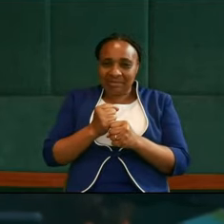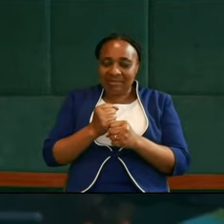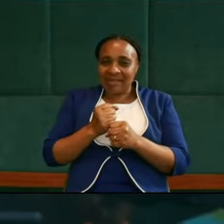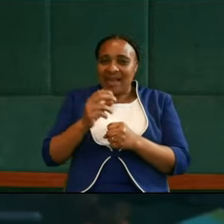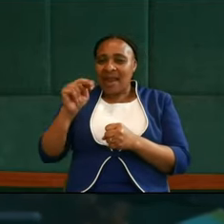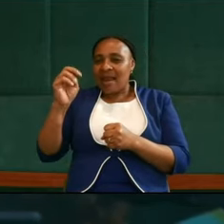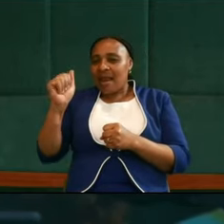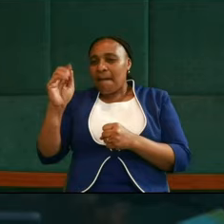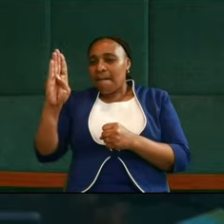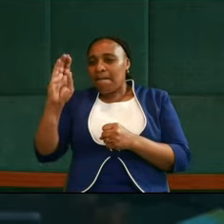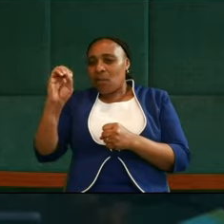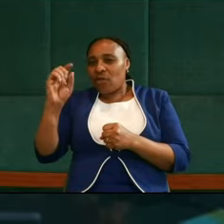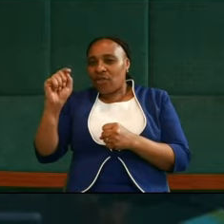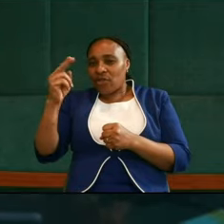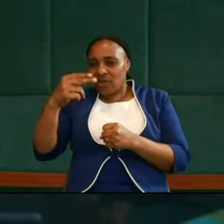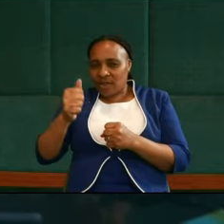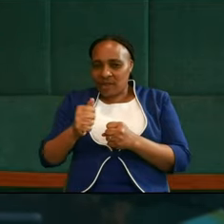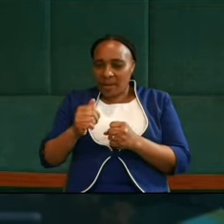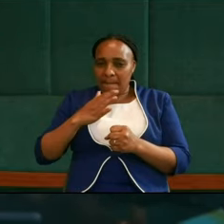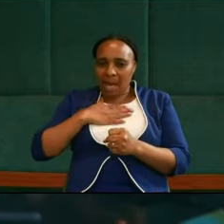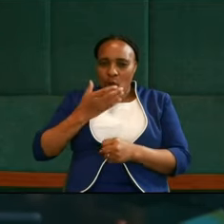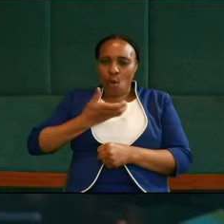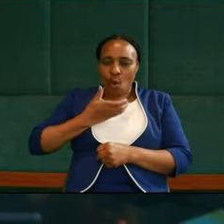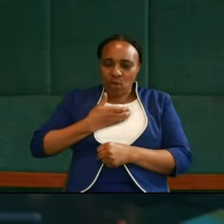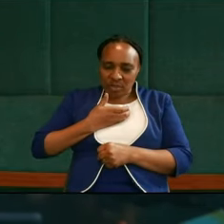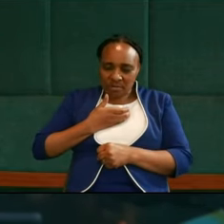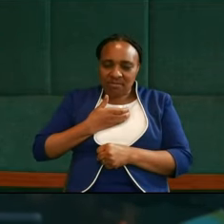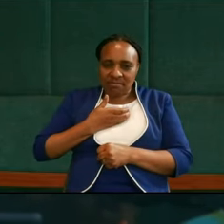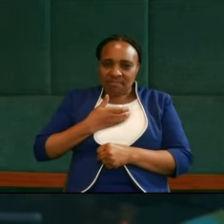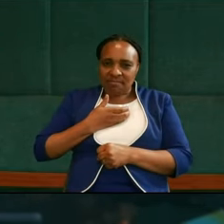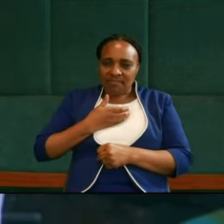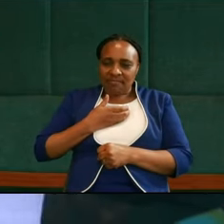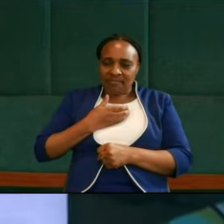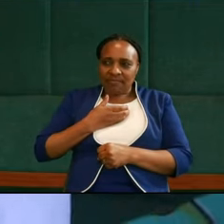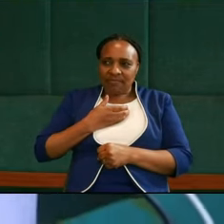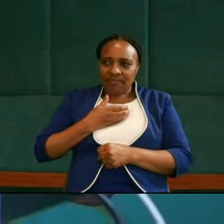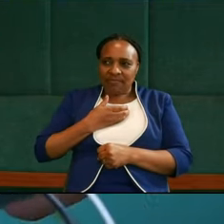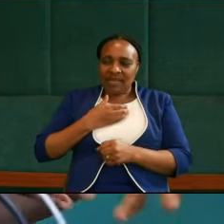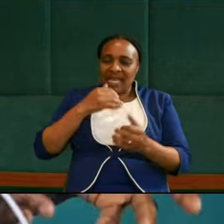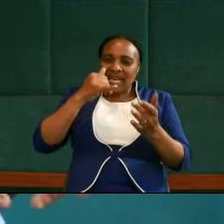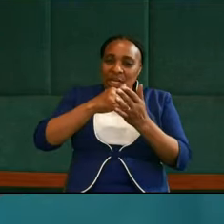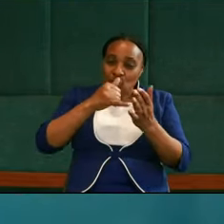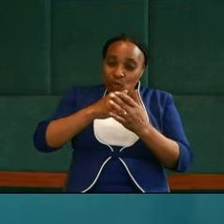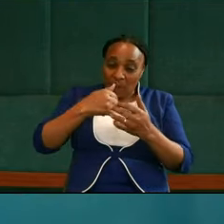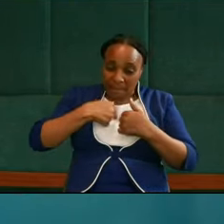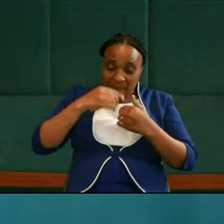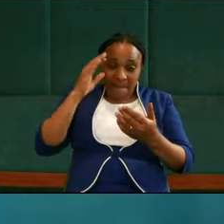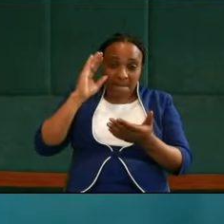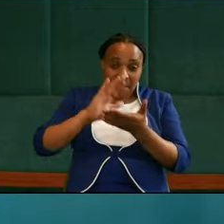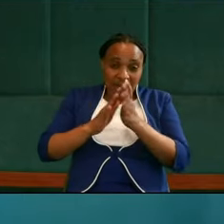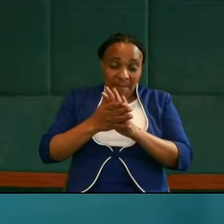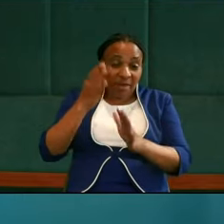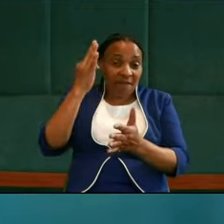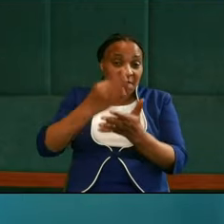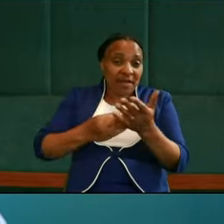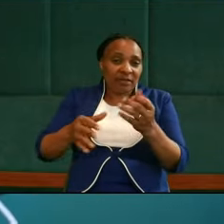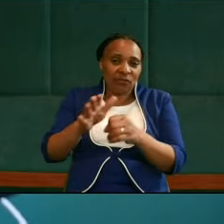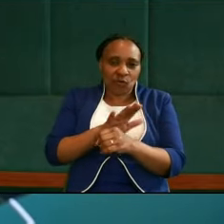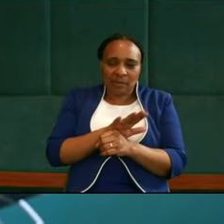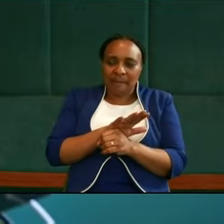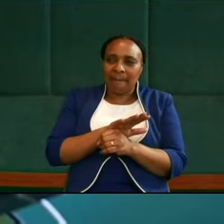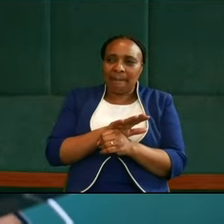on my own. I can do all things, including being faithful